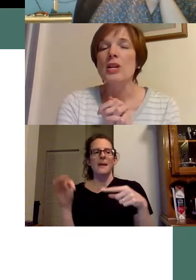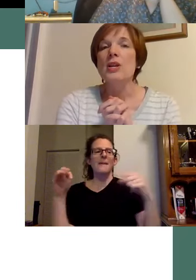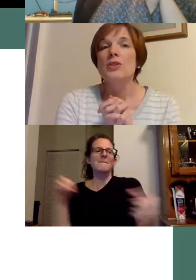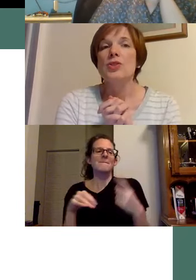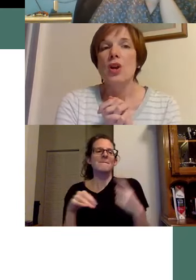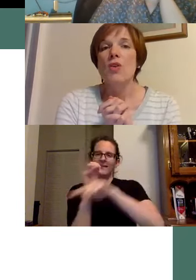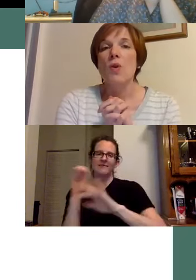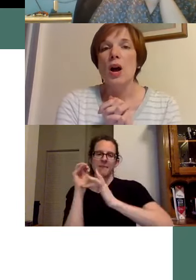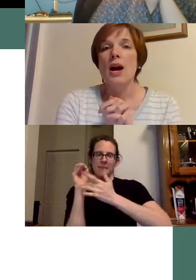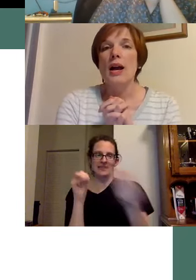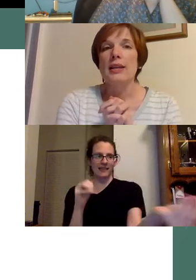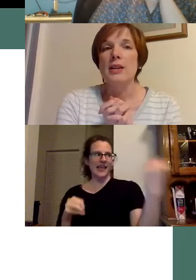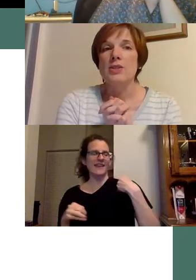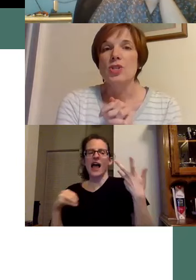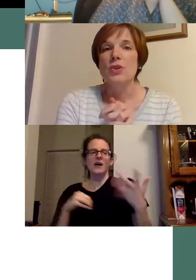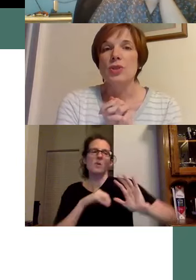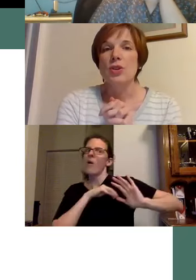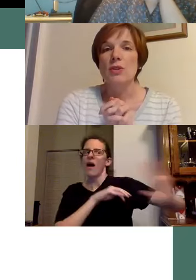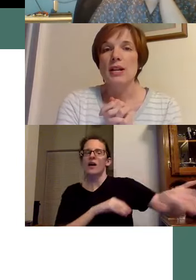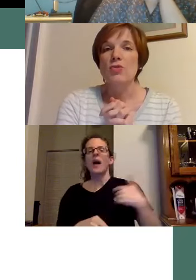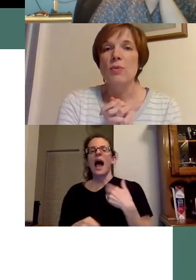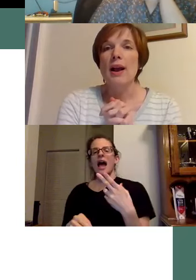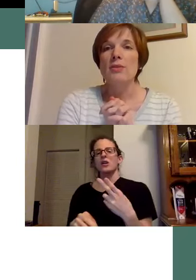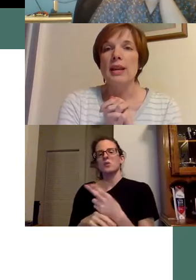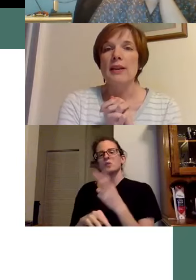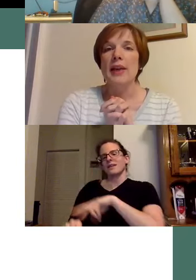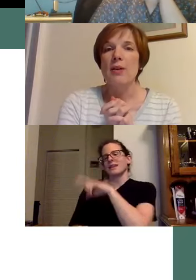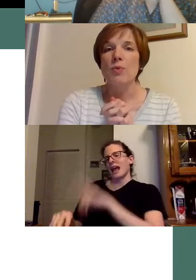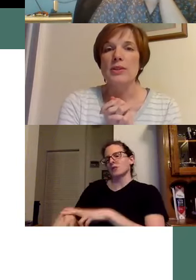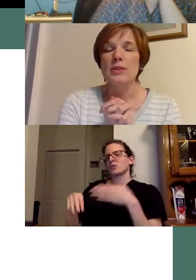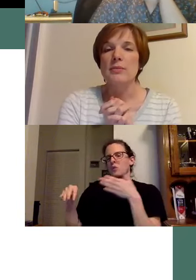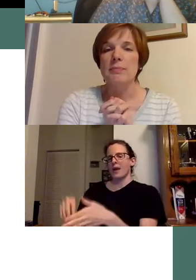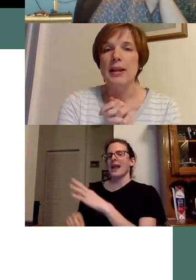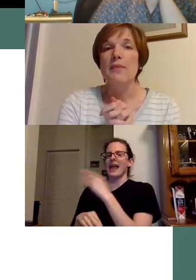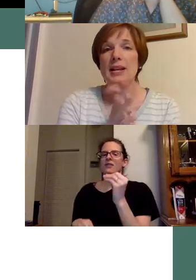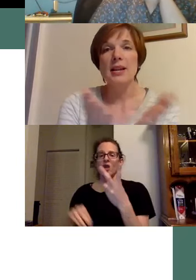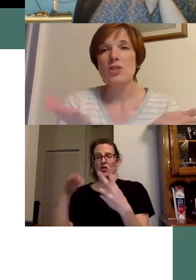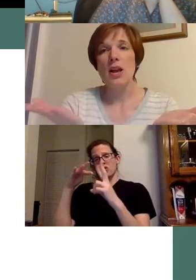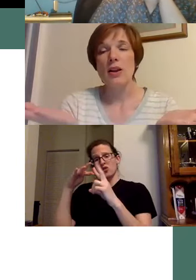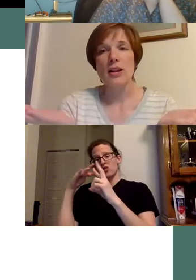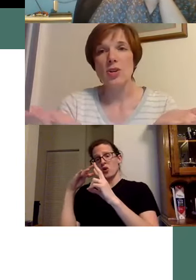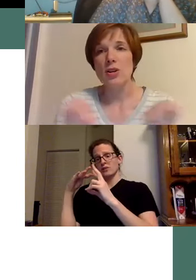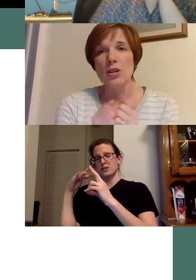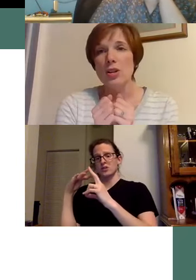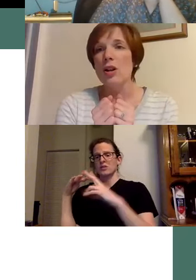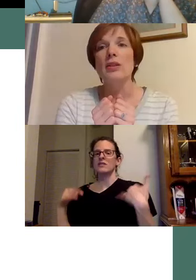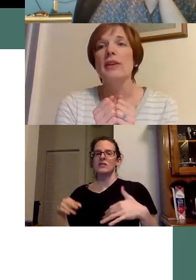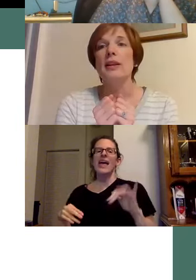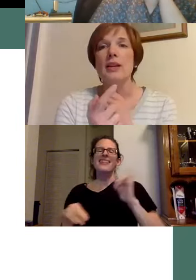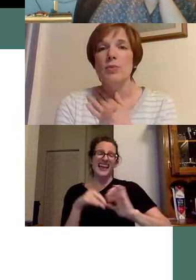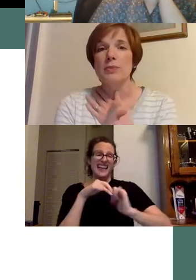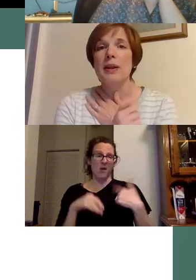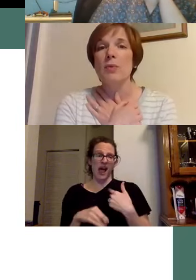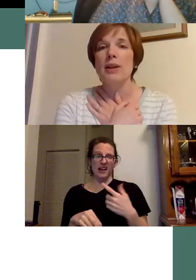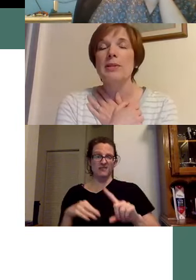painkillers. So I chose to go a natural route, and that was that's actually how I got started in the Young Living,